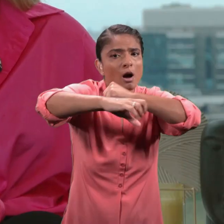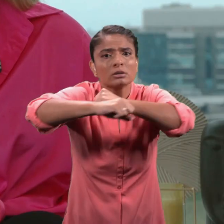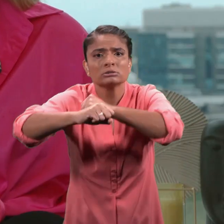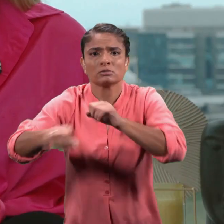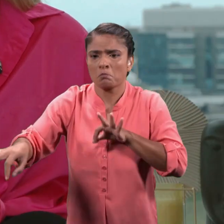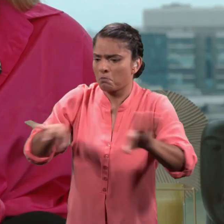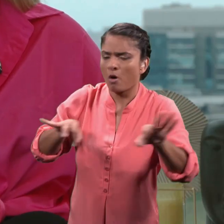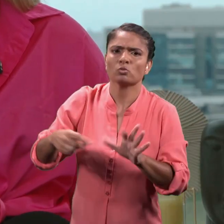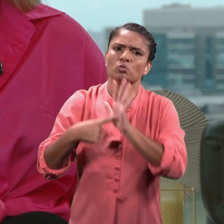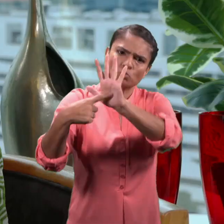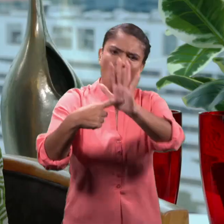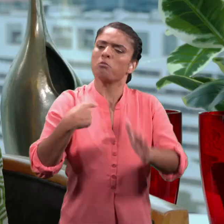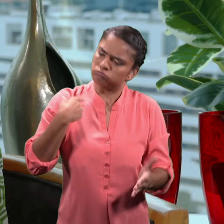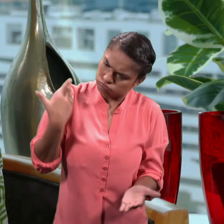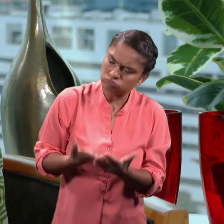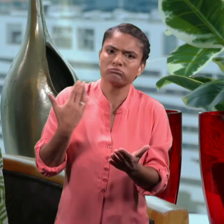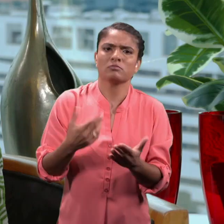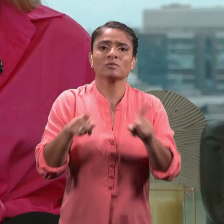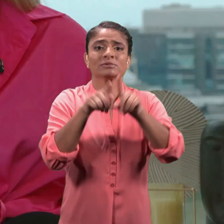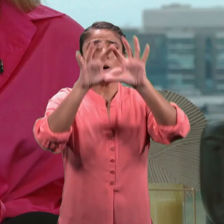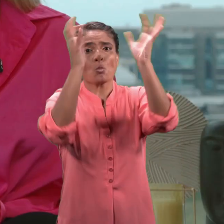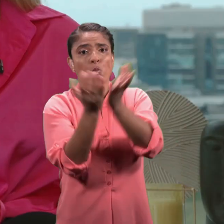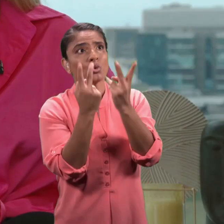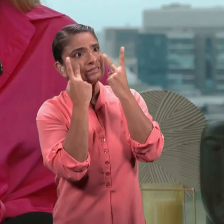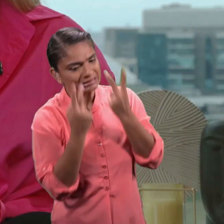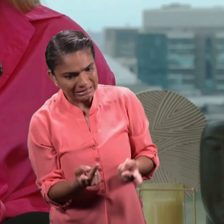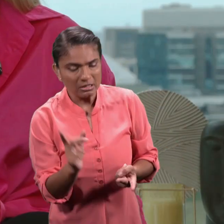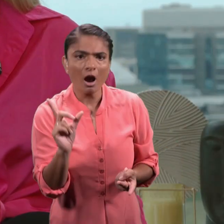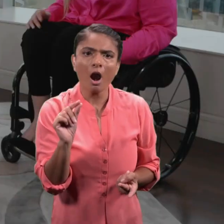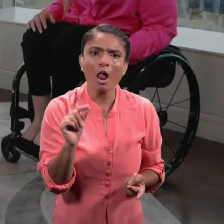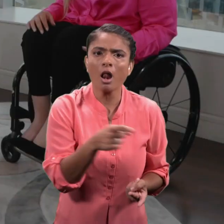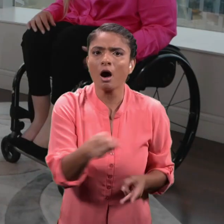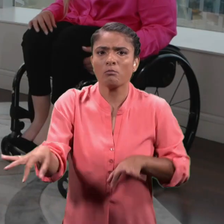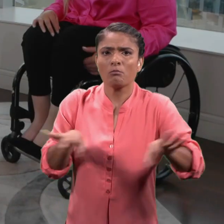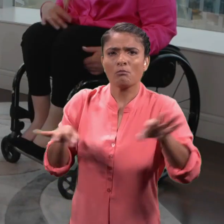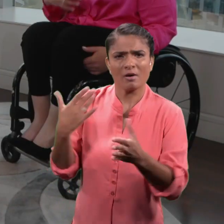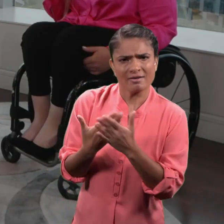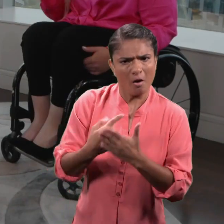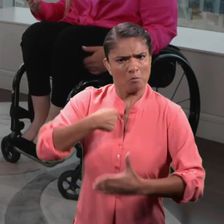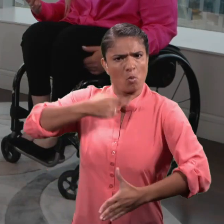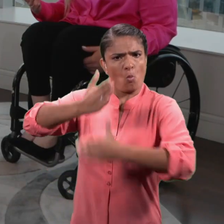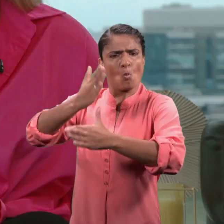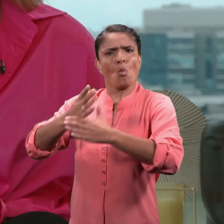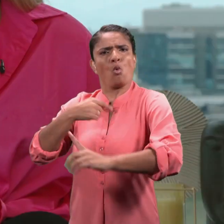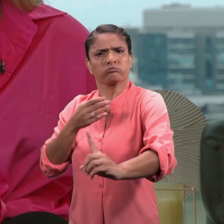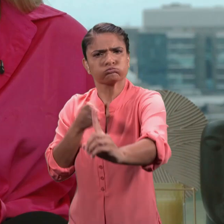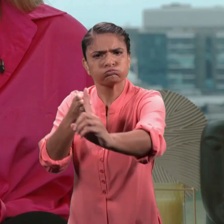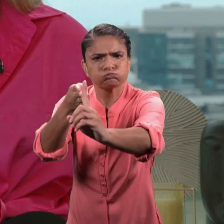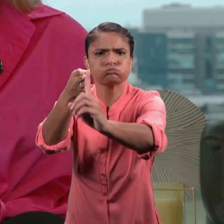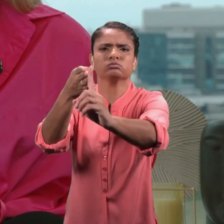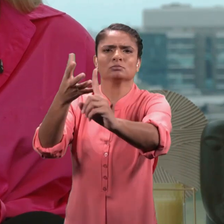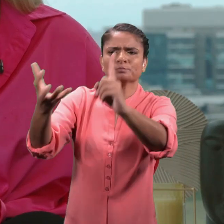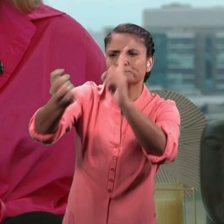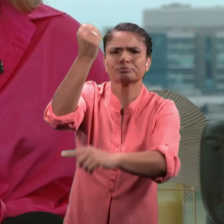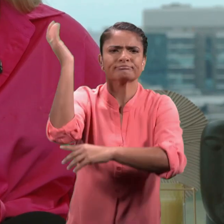marketing and catwalks and magazines, and that we also can be shown to the world. So I really feel like it's something that it's our job to go